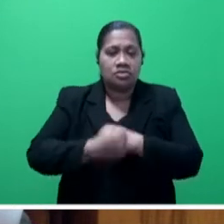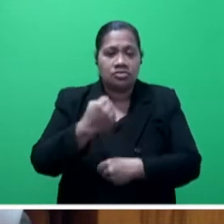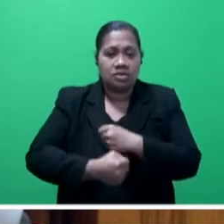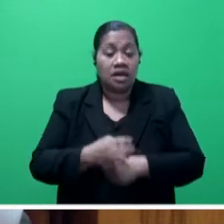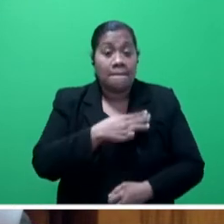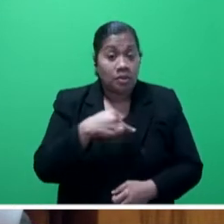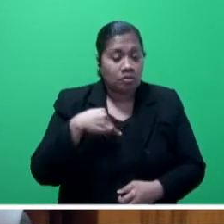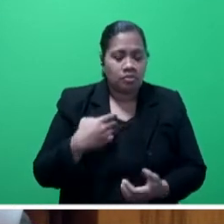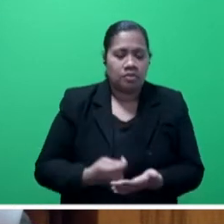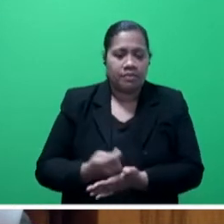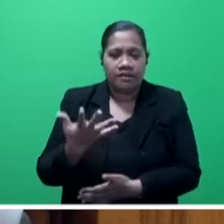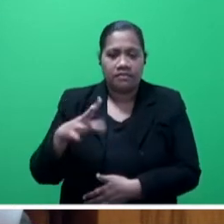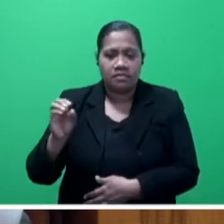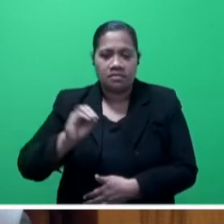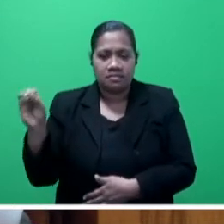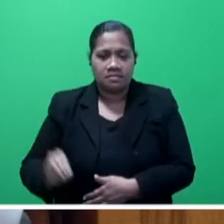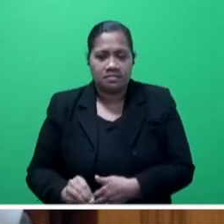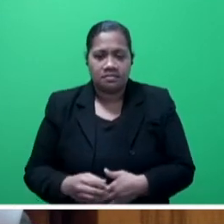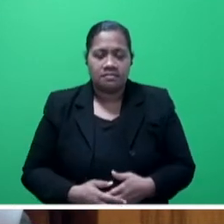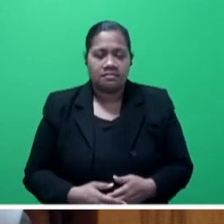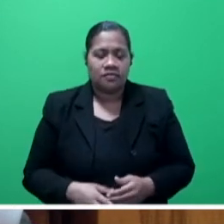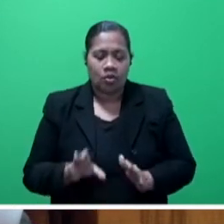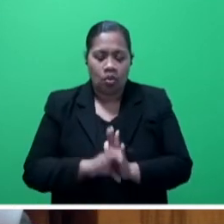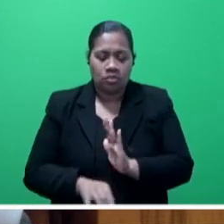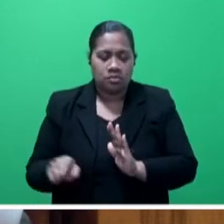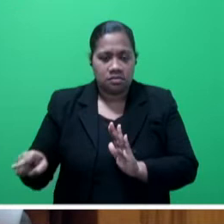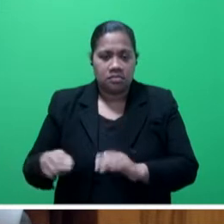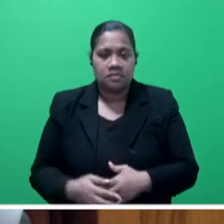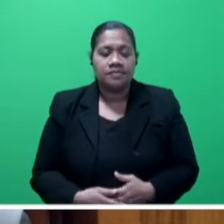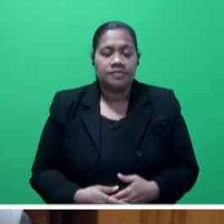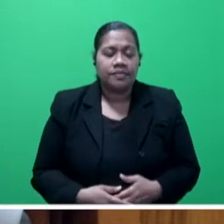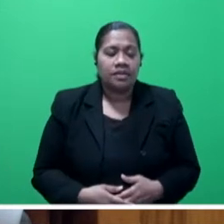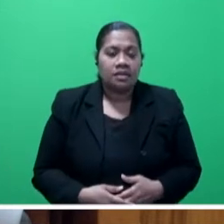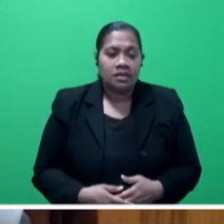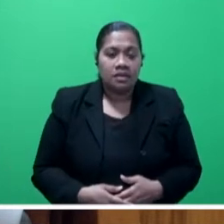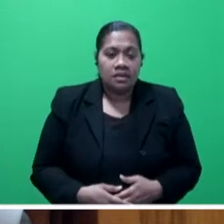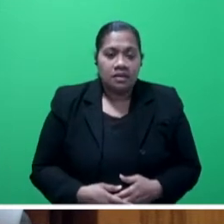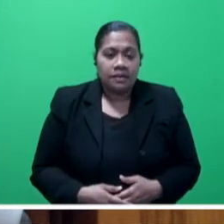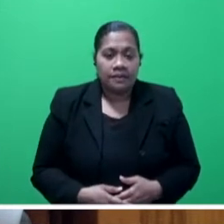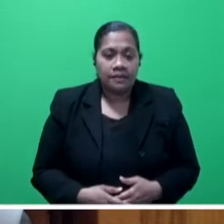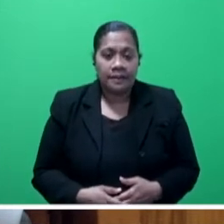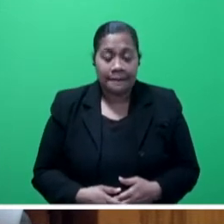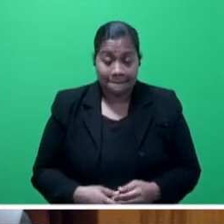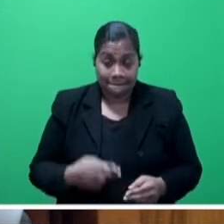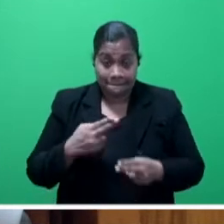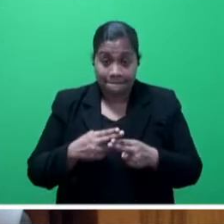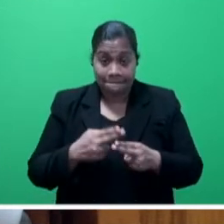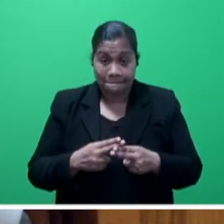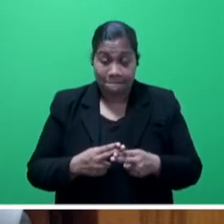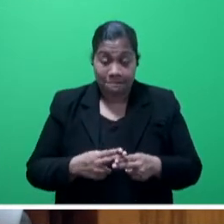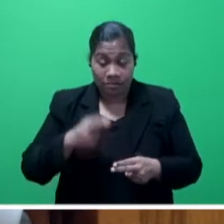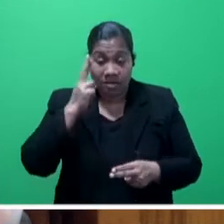ministry will pay 50% or pick up 50% of the cost. Mr. Speaker said, farm shed establishment package, Mr. Speaker, there are